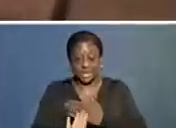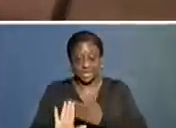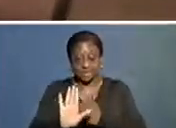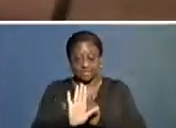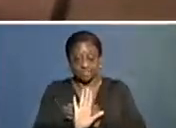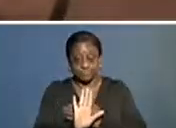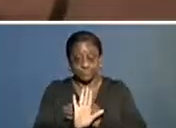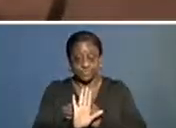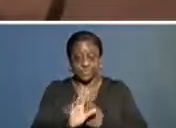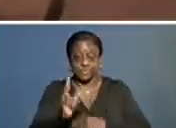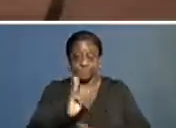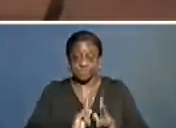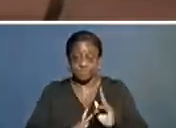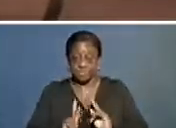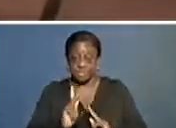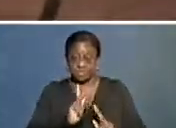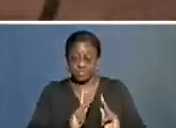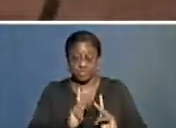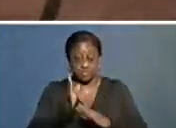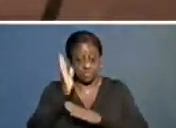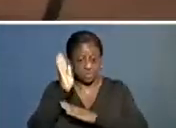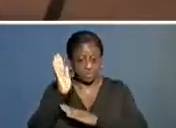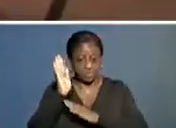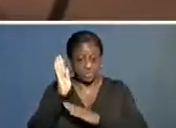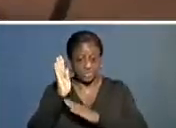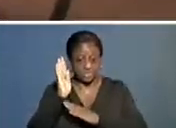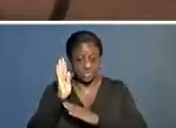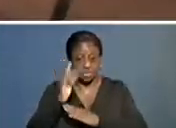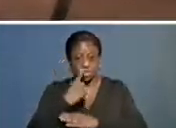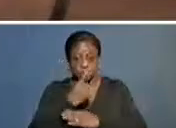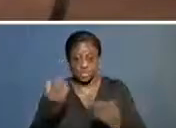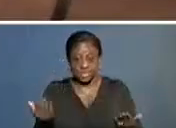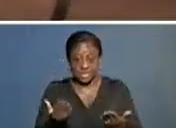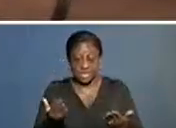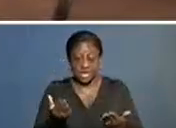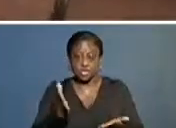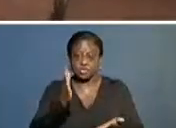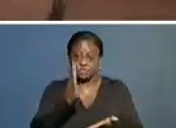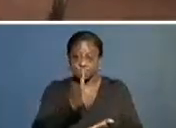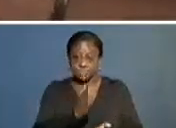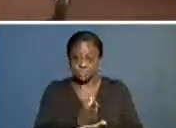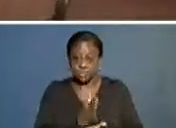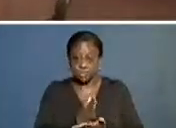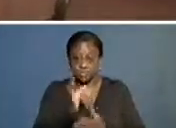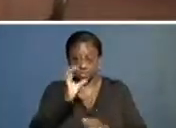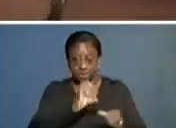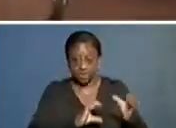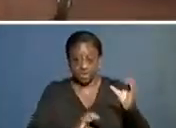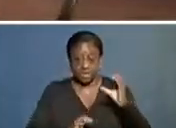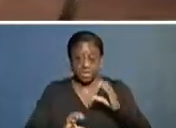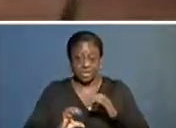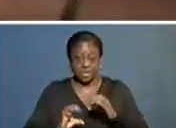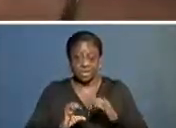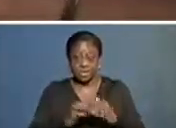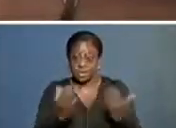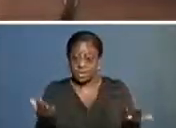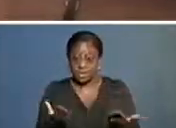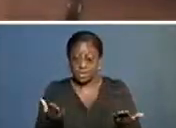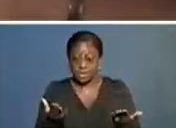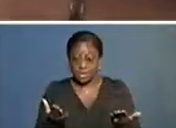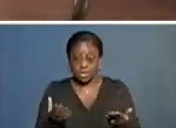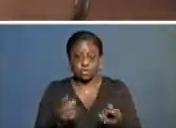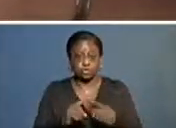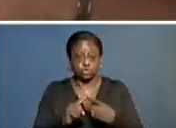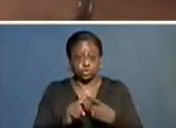protect the citizenry of this Bahamas, who are here to prevent and detect crime, who are here to